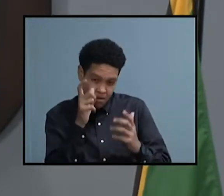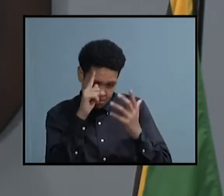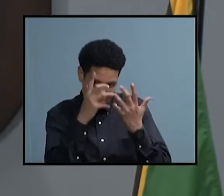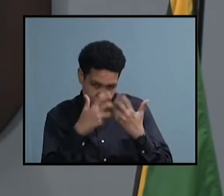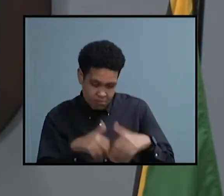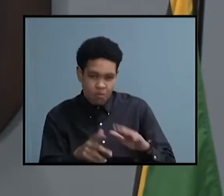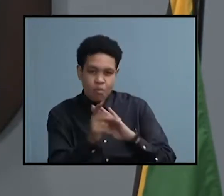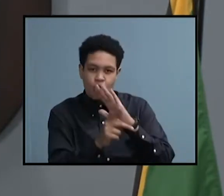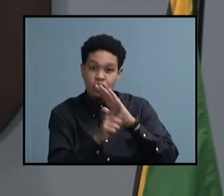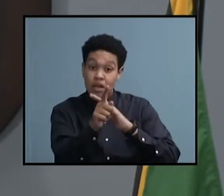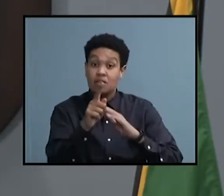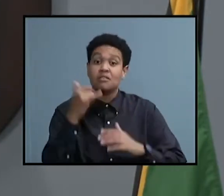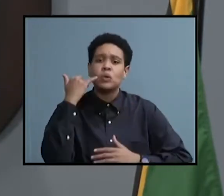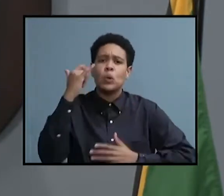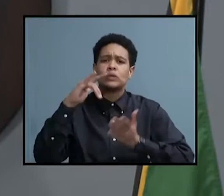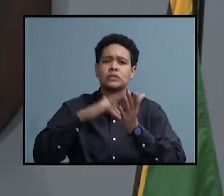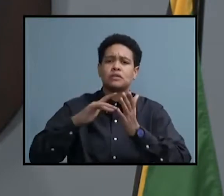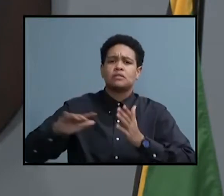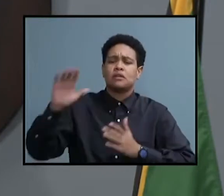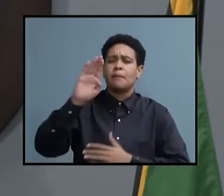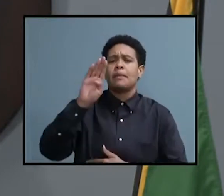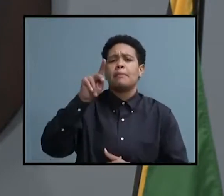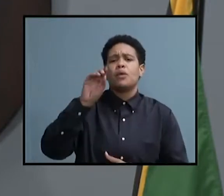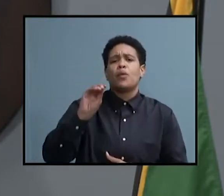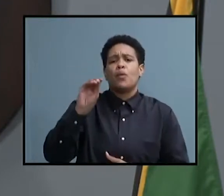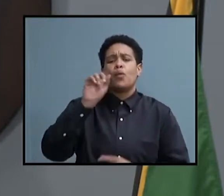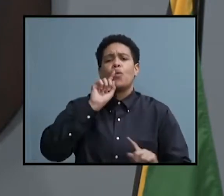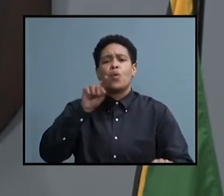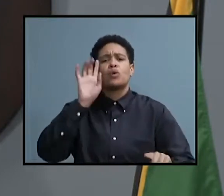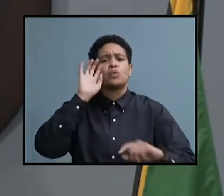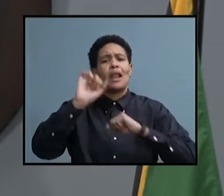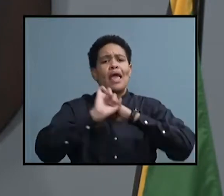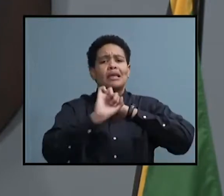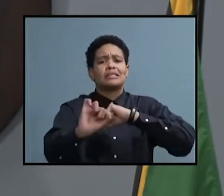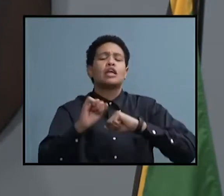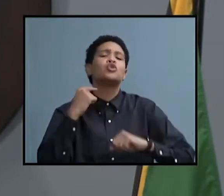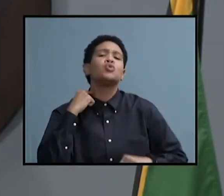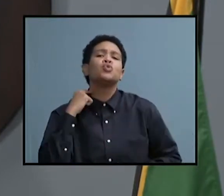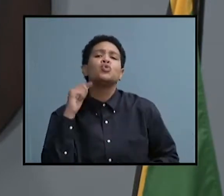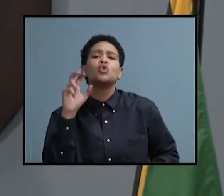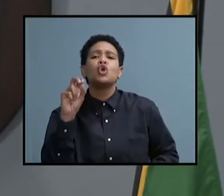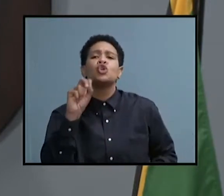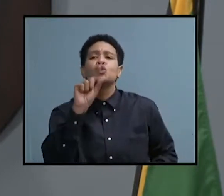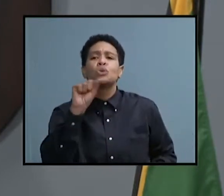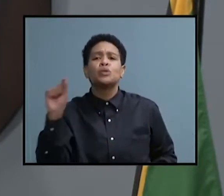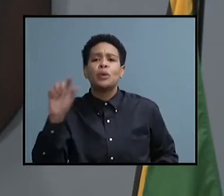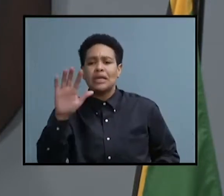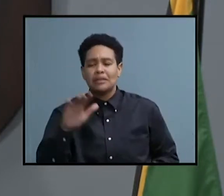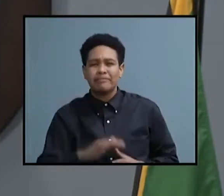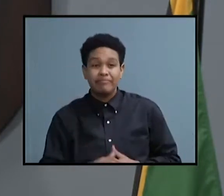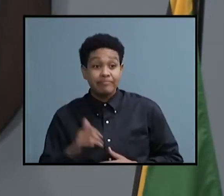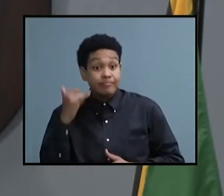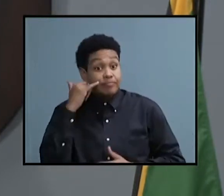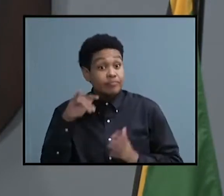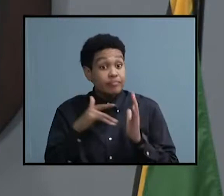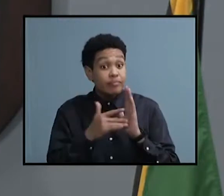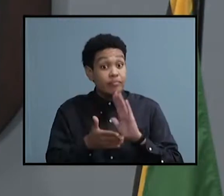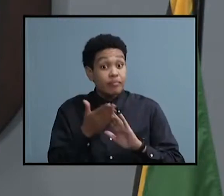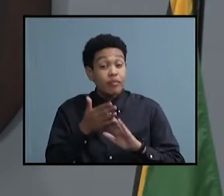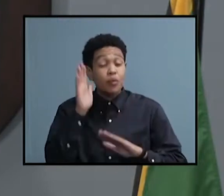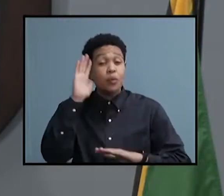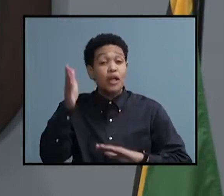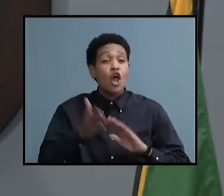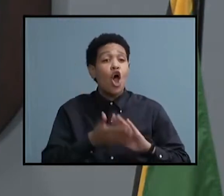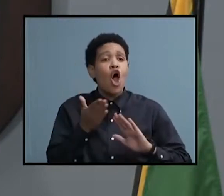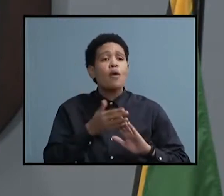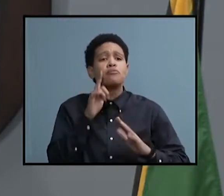The business process outsourcing orders will be extended to June 30, 2020. BPOs will